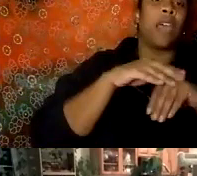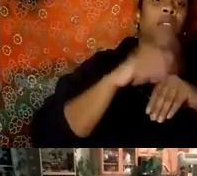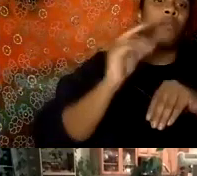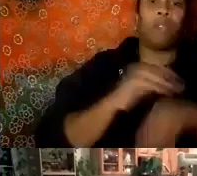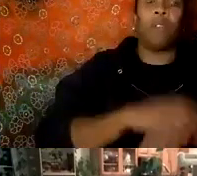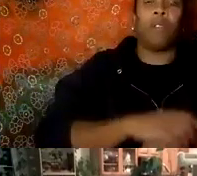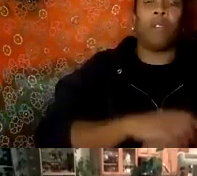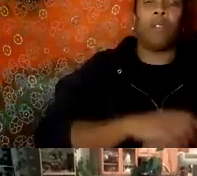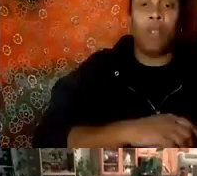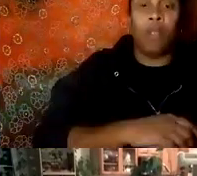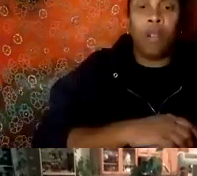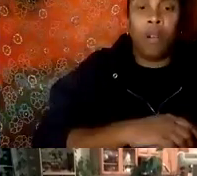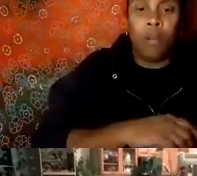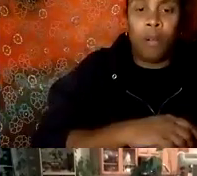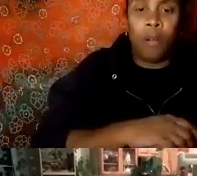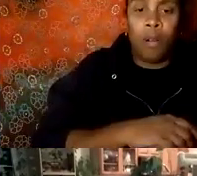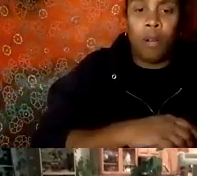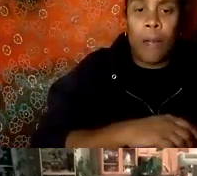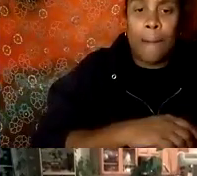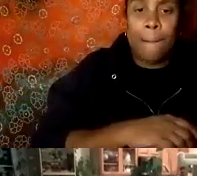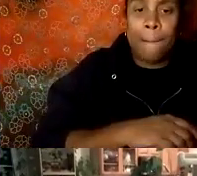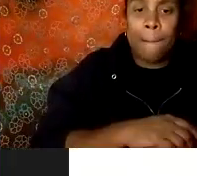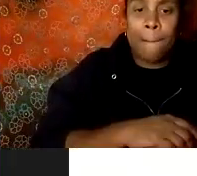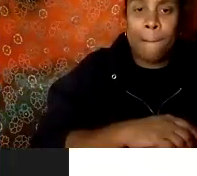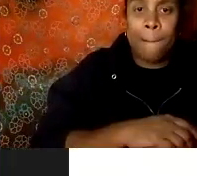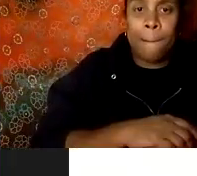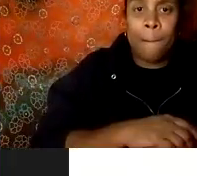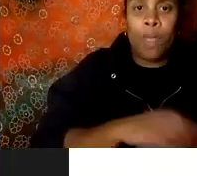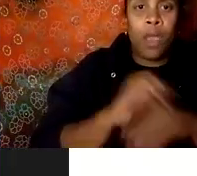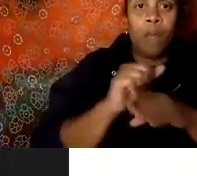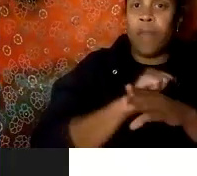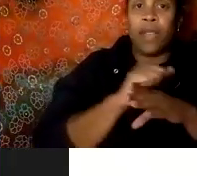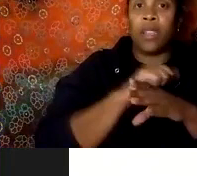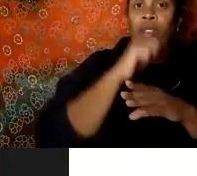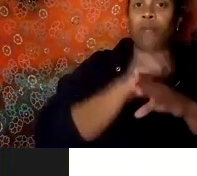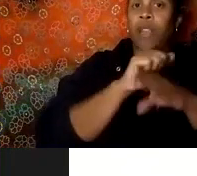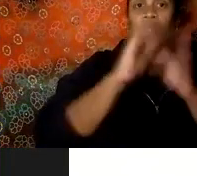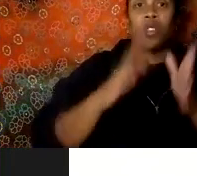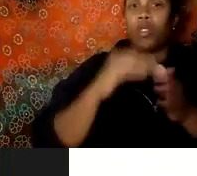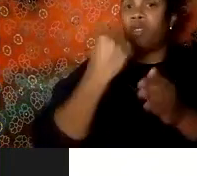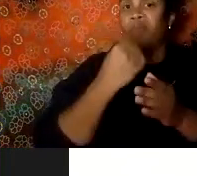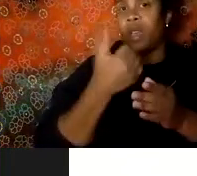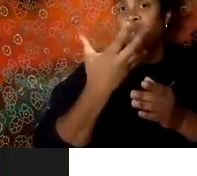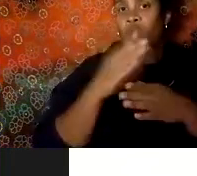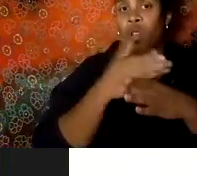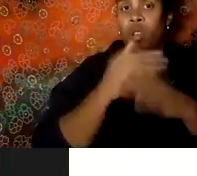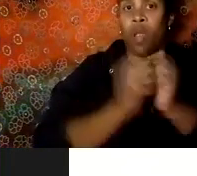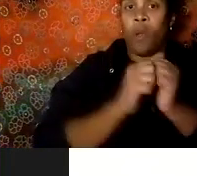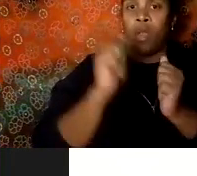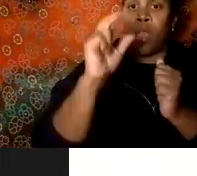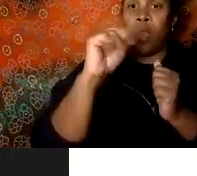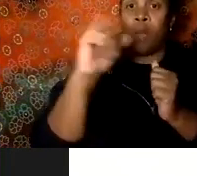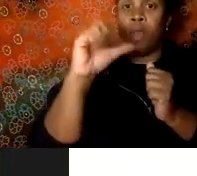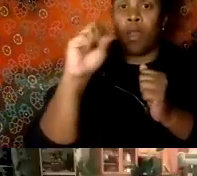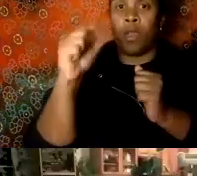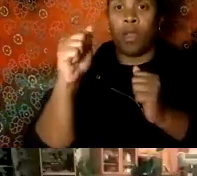So lovely question. Practitioners, anything else you want to share with Anissa? She went off screen for a moment, but we know